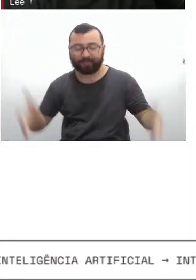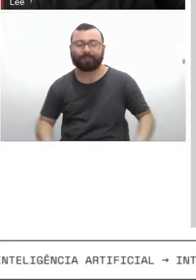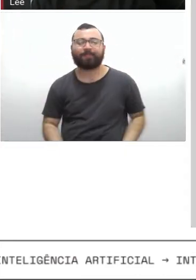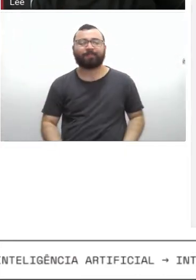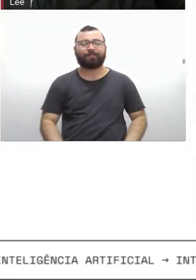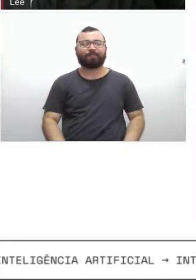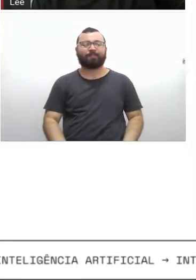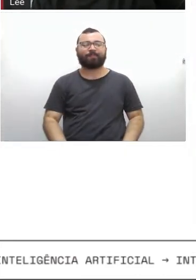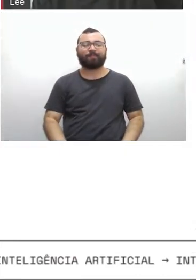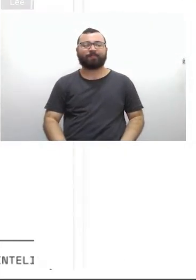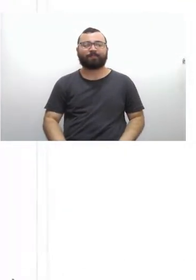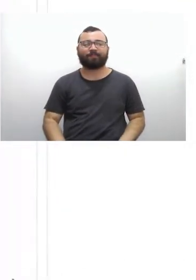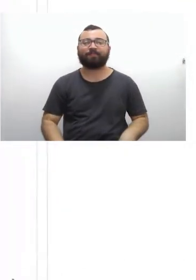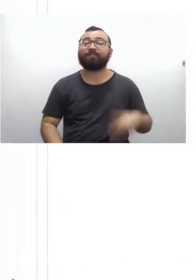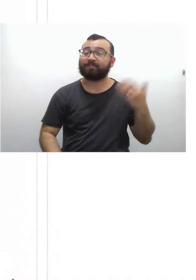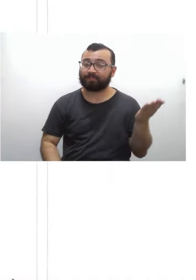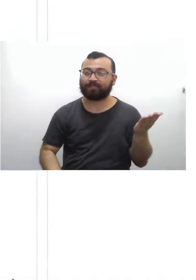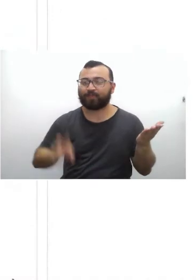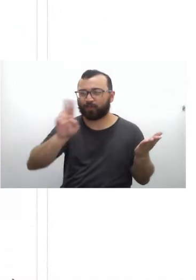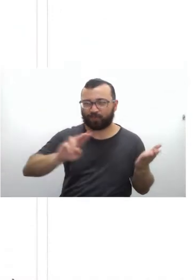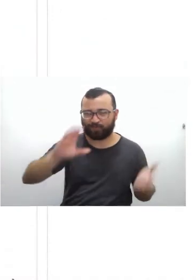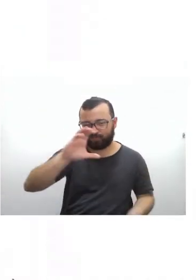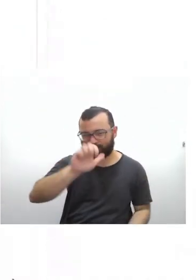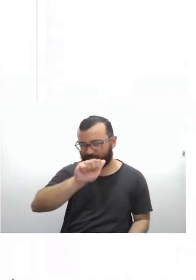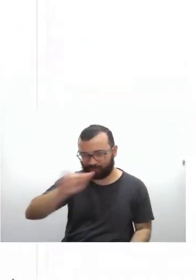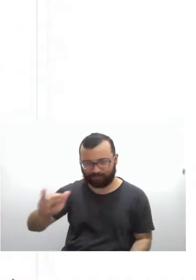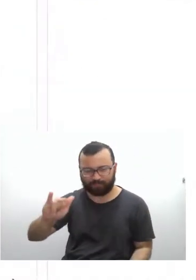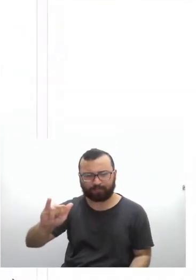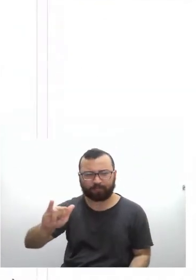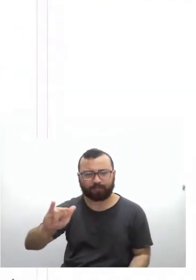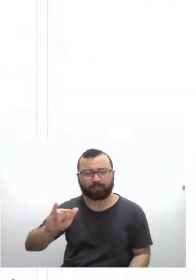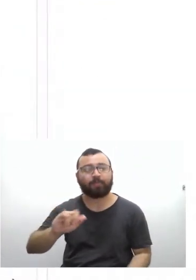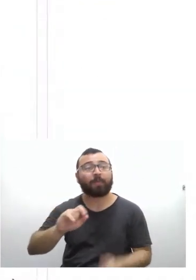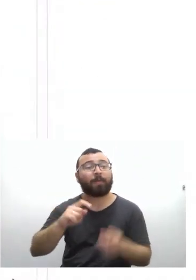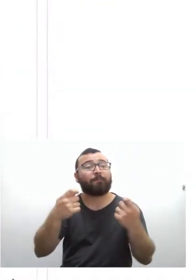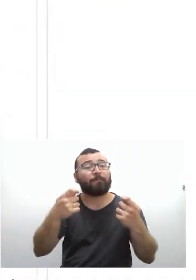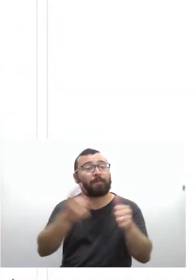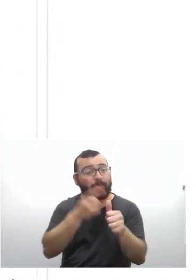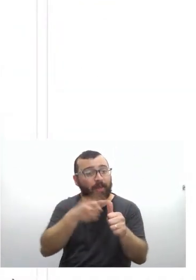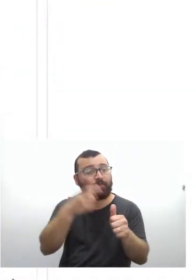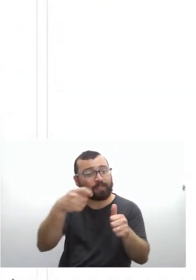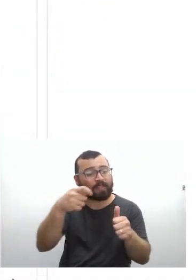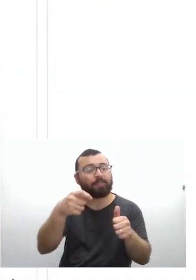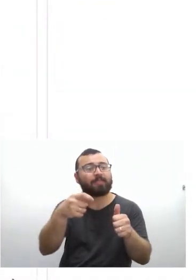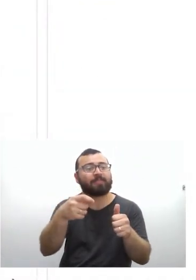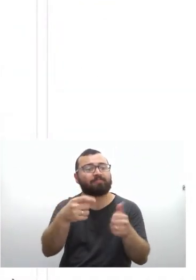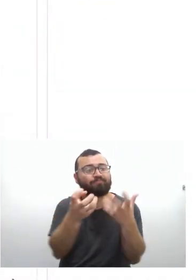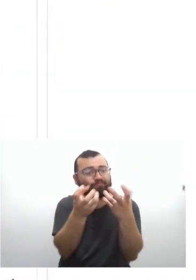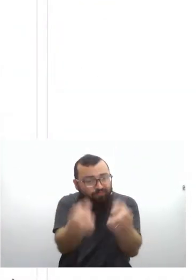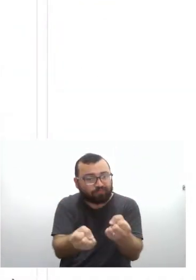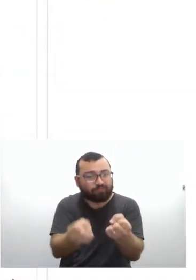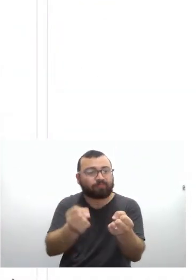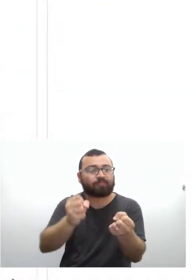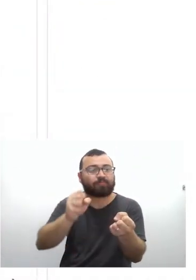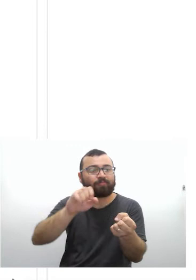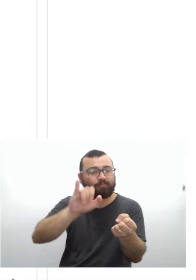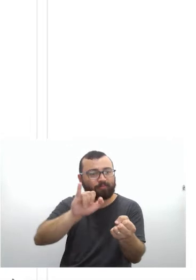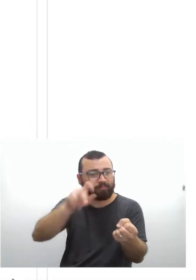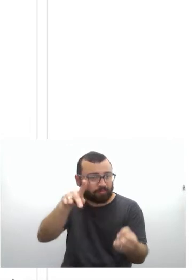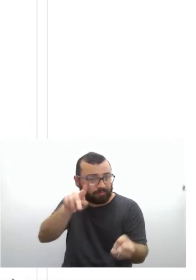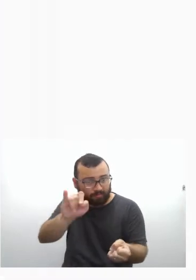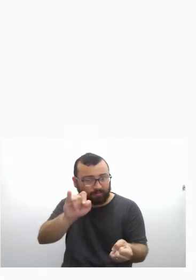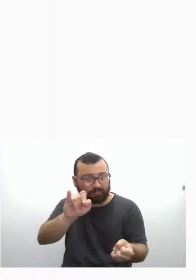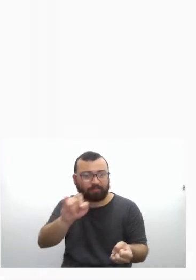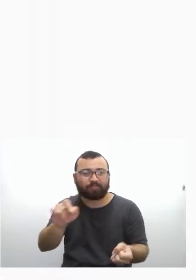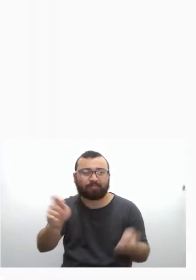Get started by using cciInsights. First, enable the Insights API. You will find a link on the Conversational